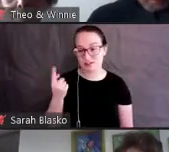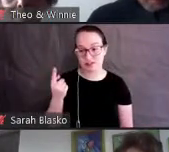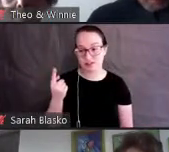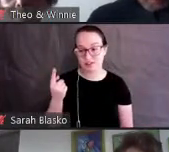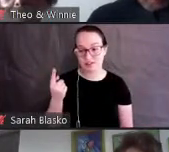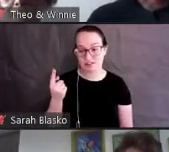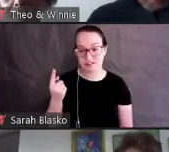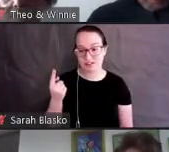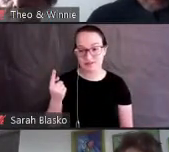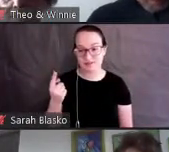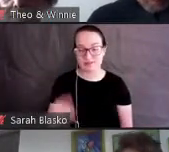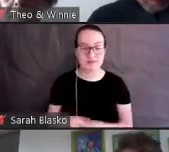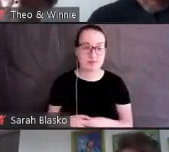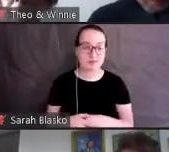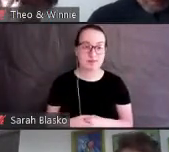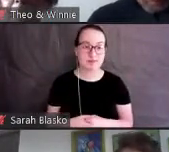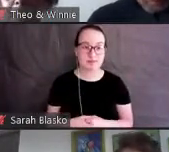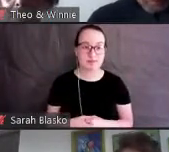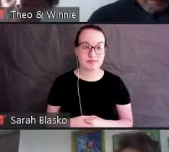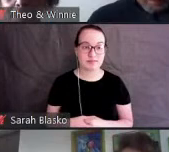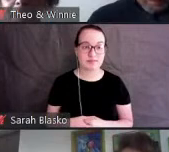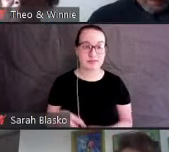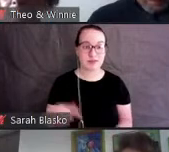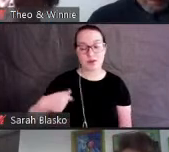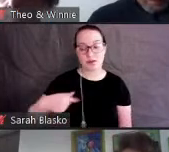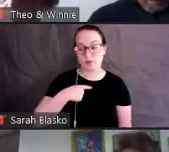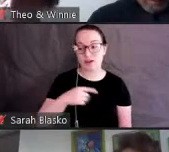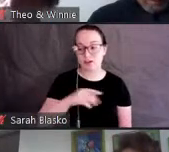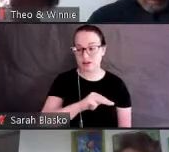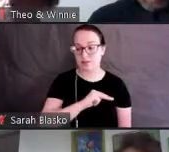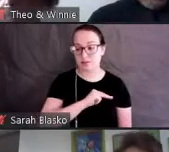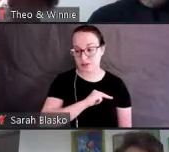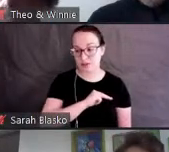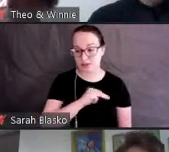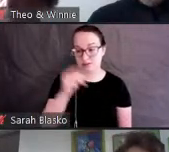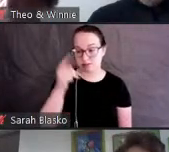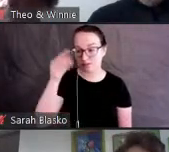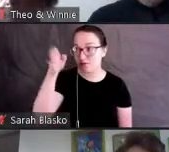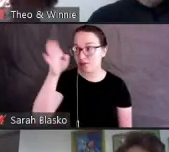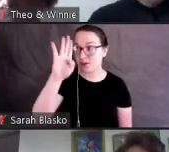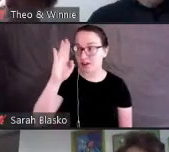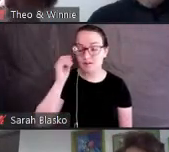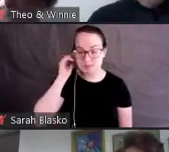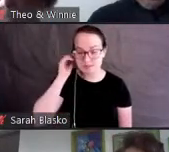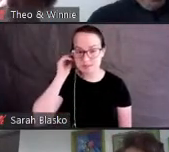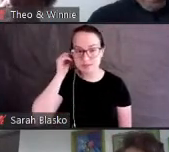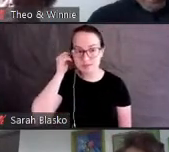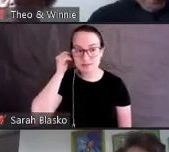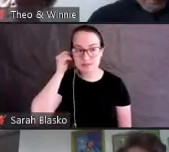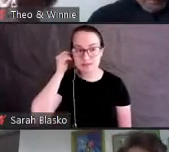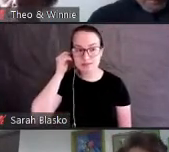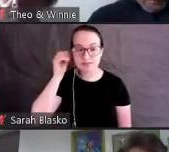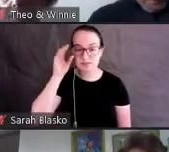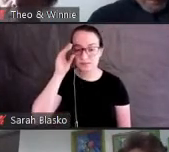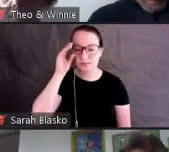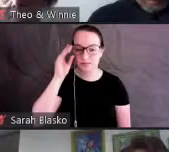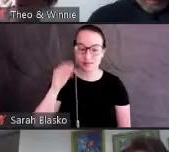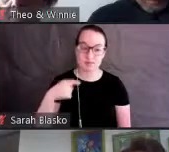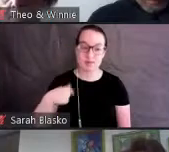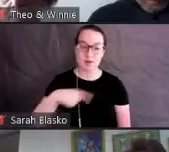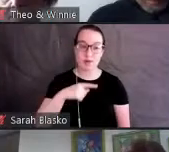underestimated us. We're on mission. You know, we're starting to have